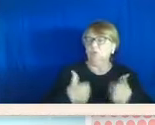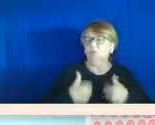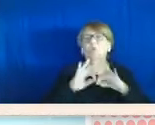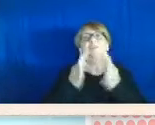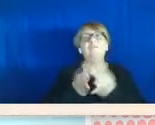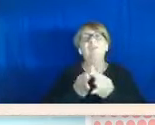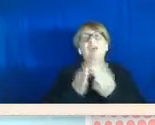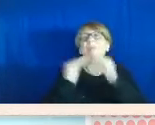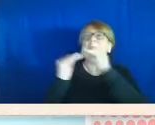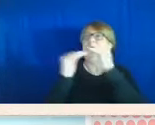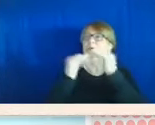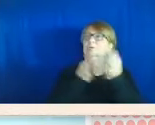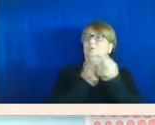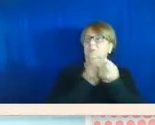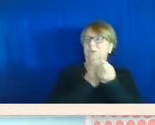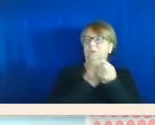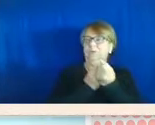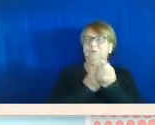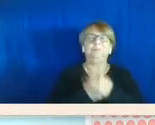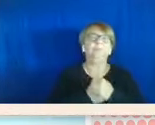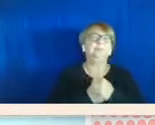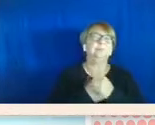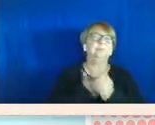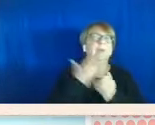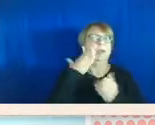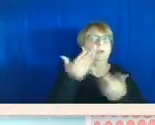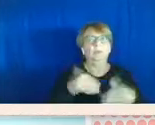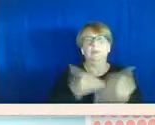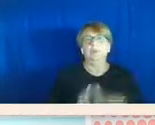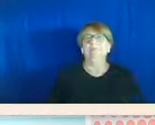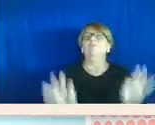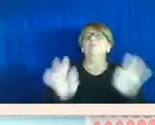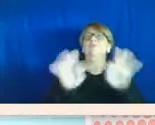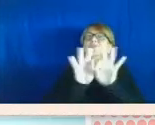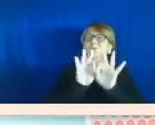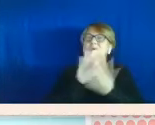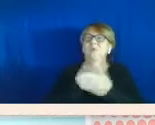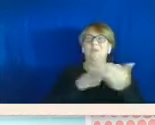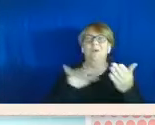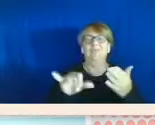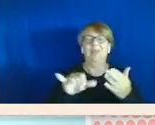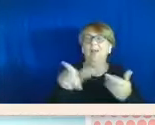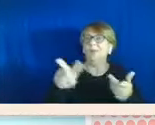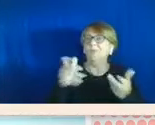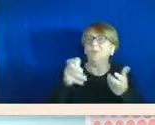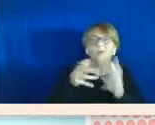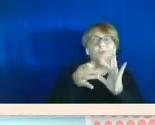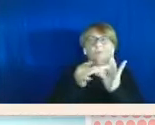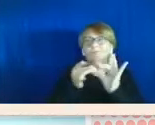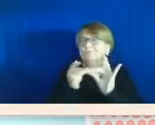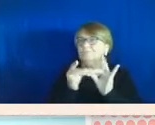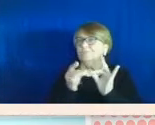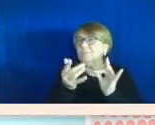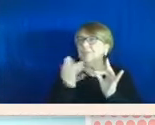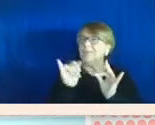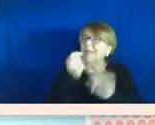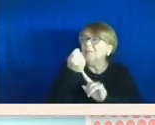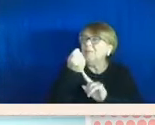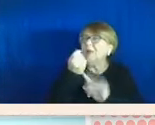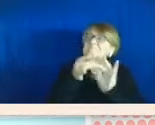Mm-hmm. I know those are, you know, such an important part of this equation here. Does anybody want to just talk about that a little bit and the importance of that